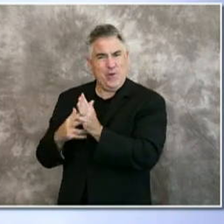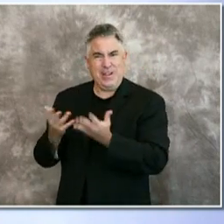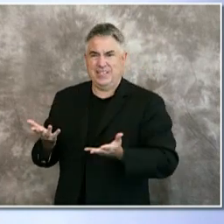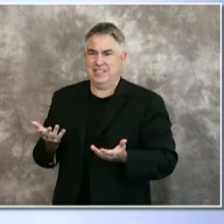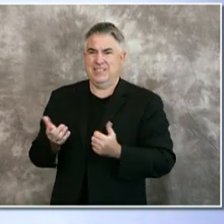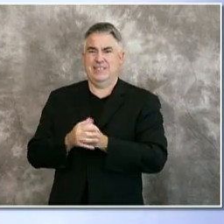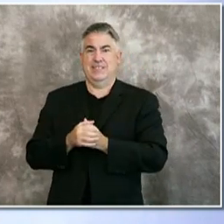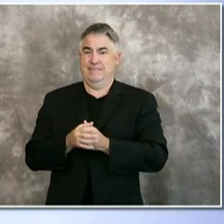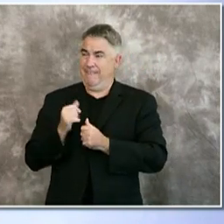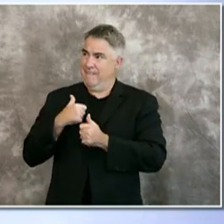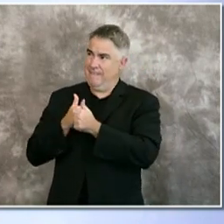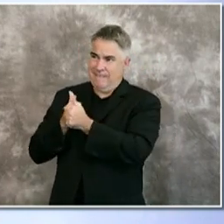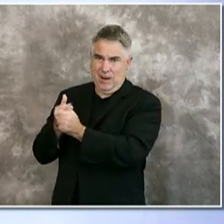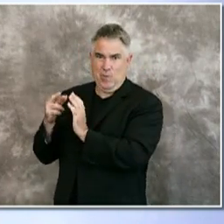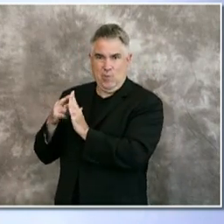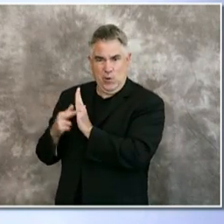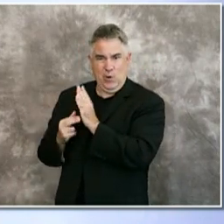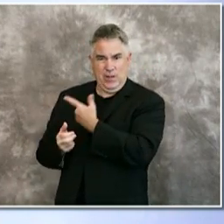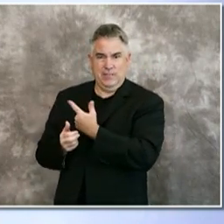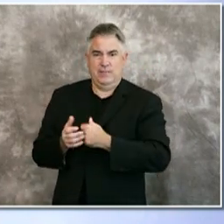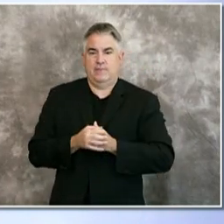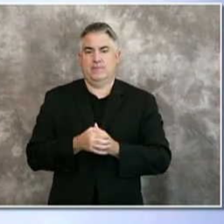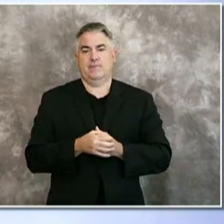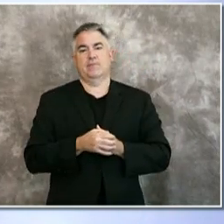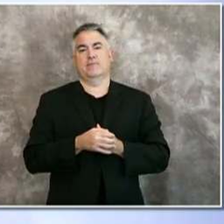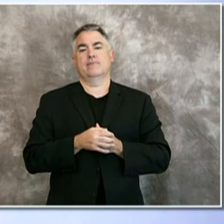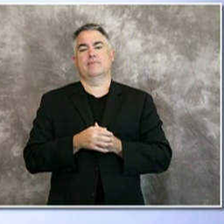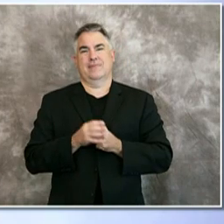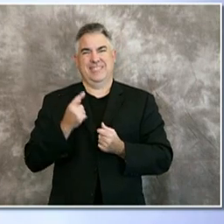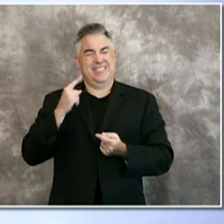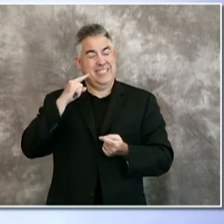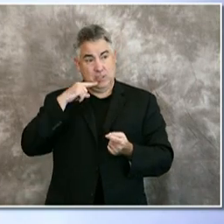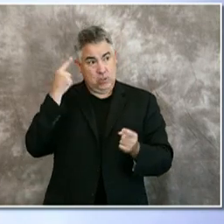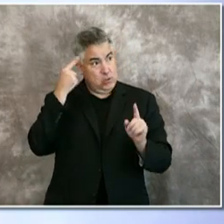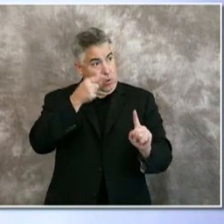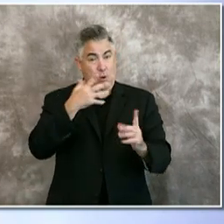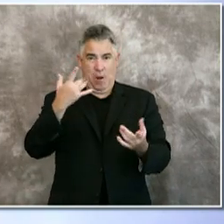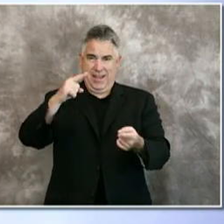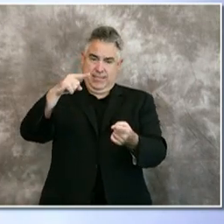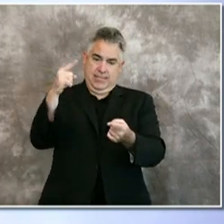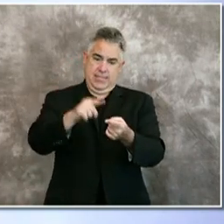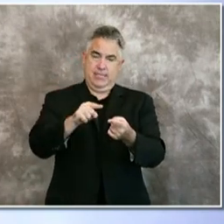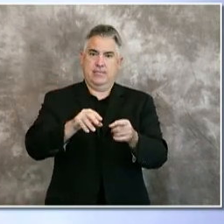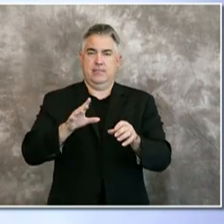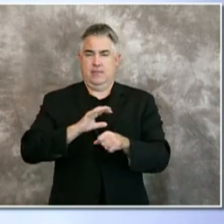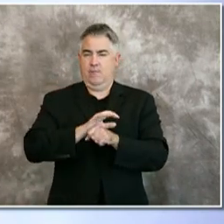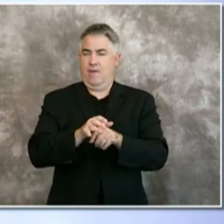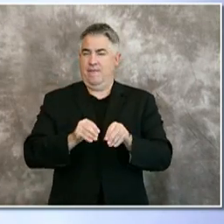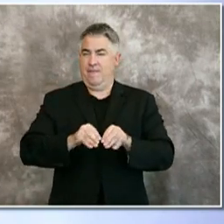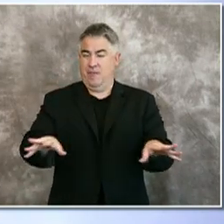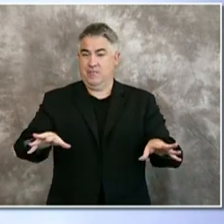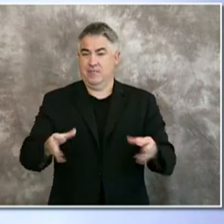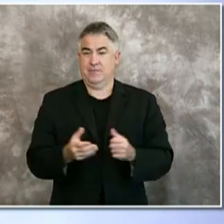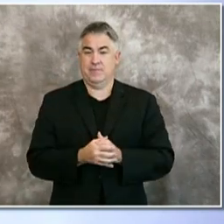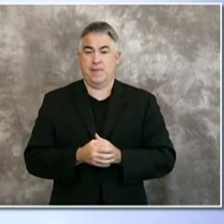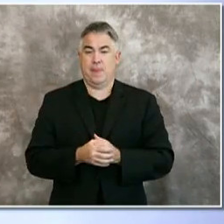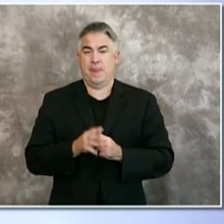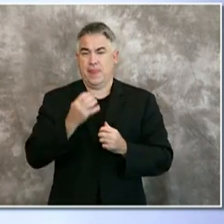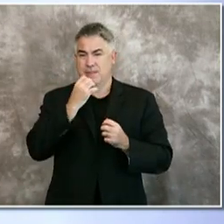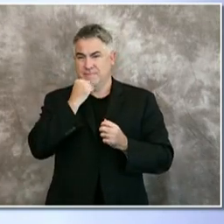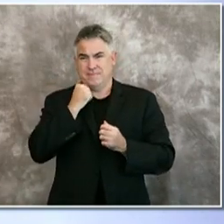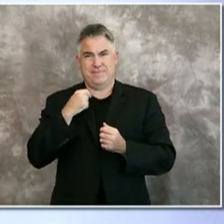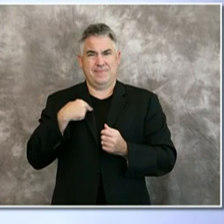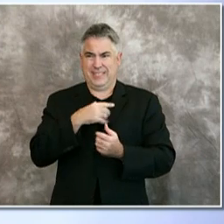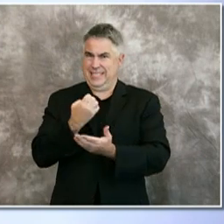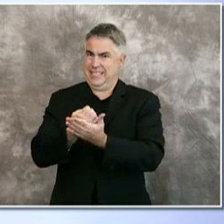through and slow the spread in a responsible way to help us manage and mitigate through this, preserving as much of our economy and large sections of